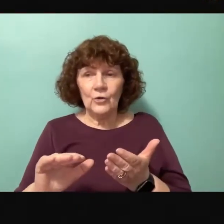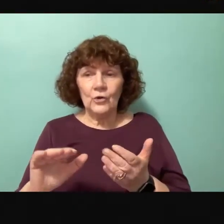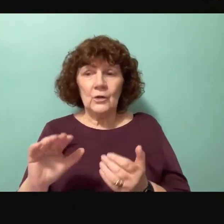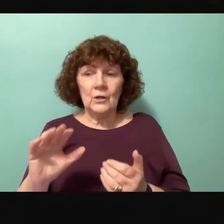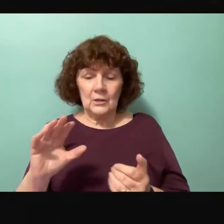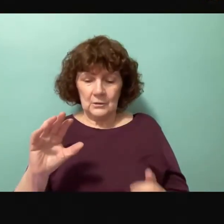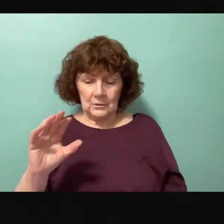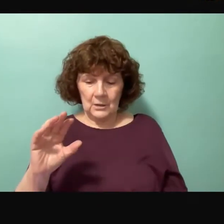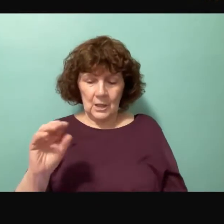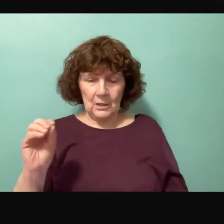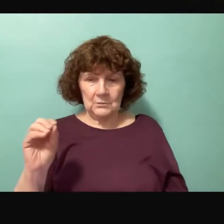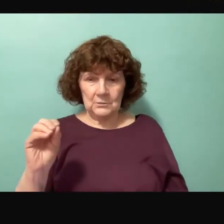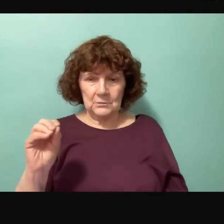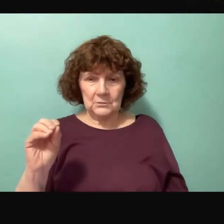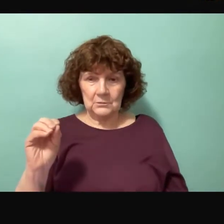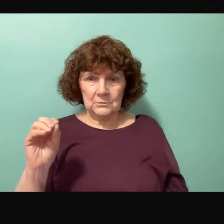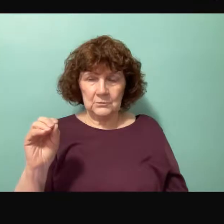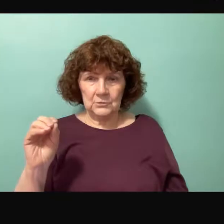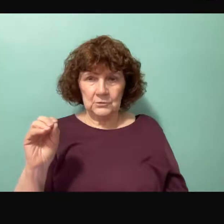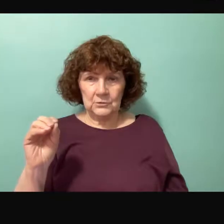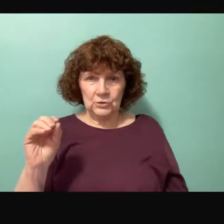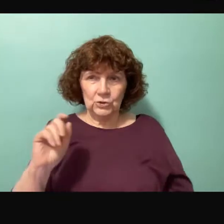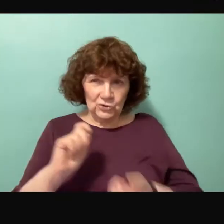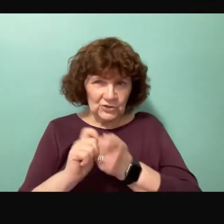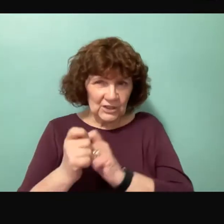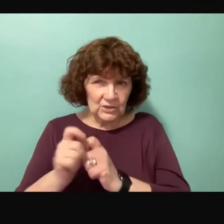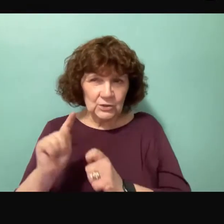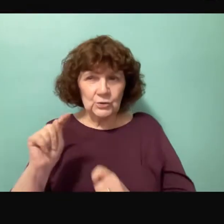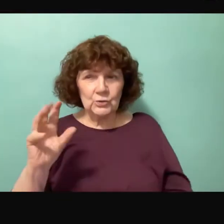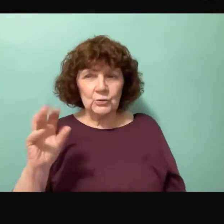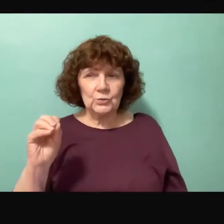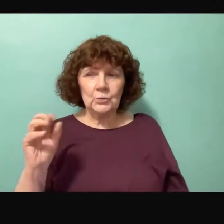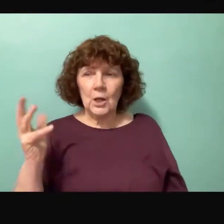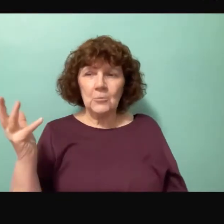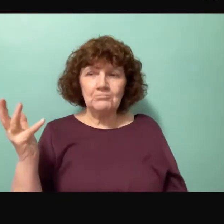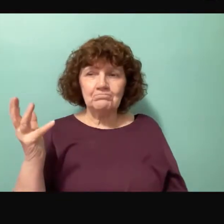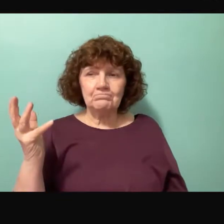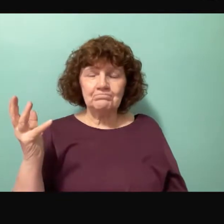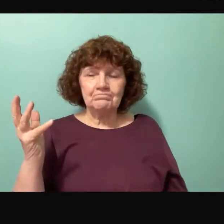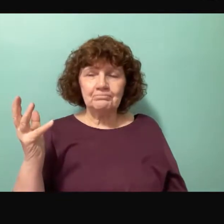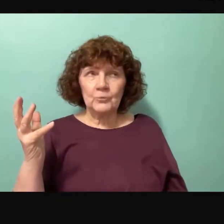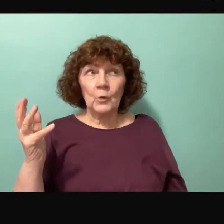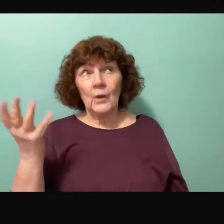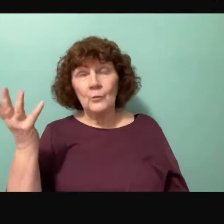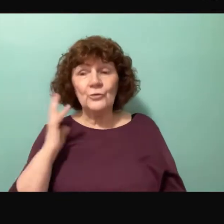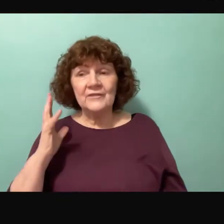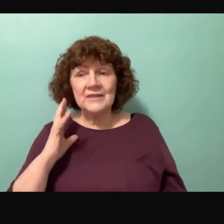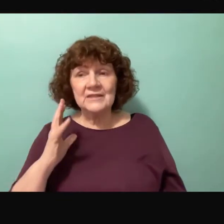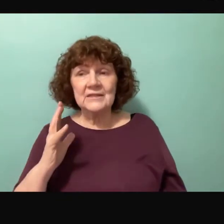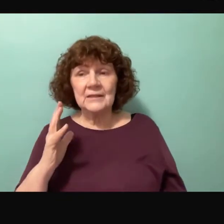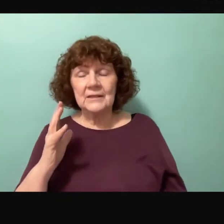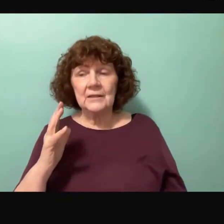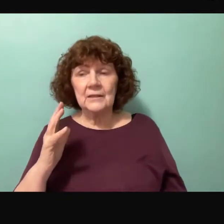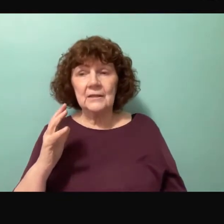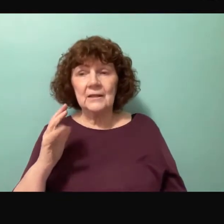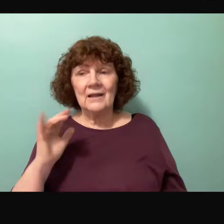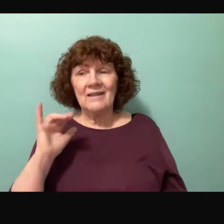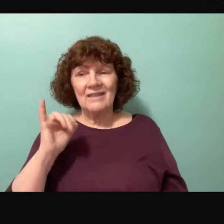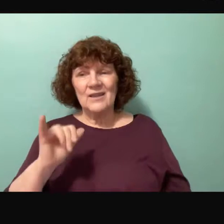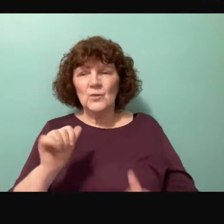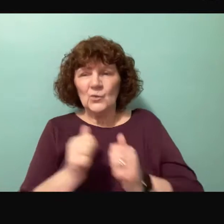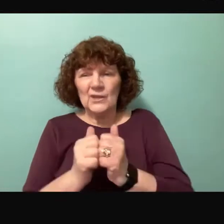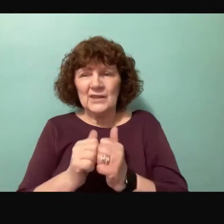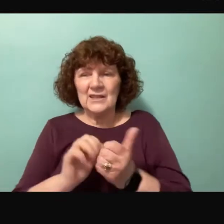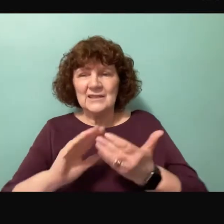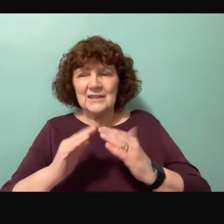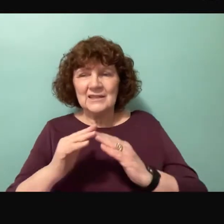the change to the it had previously been with the city solicitor who authorized those.